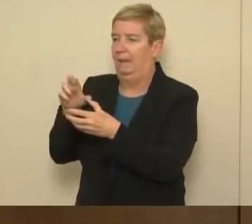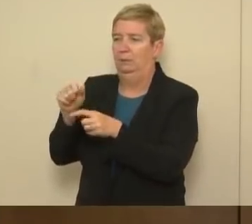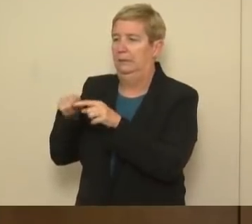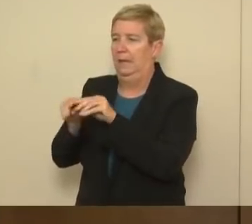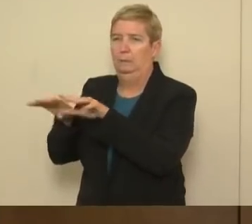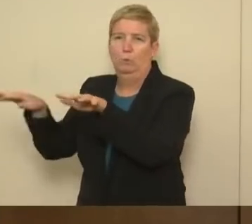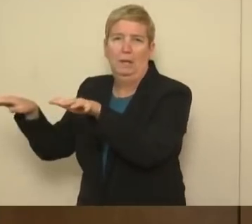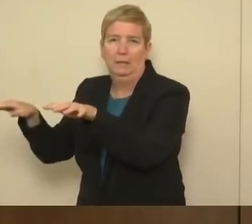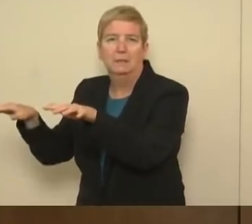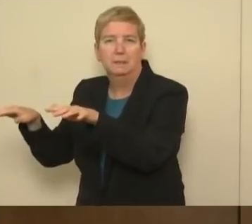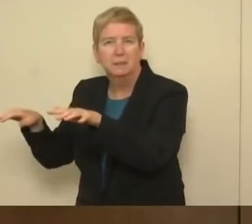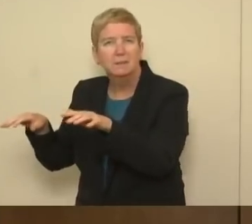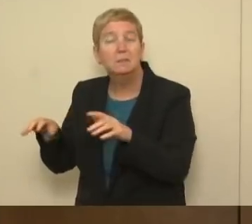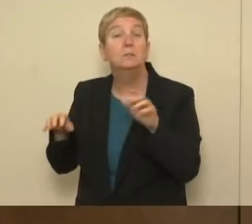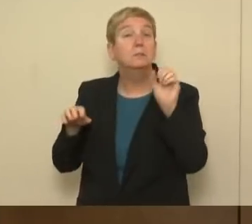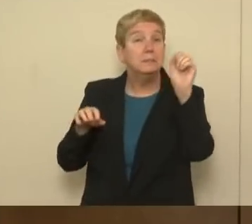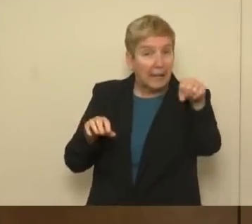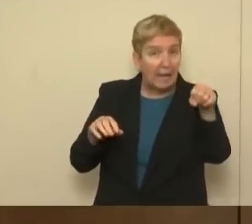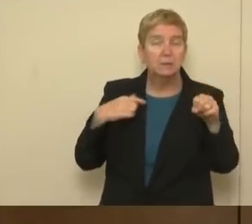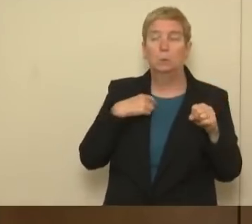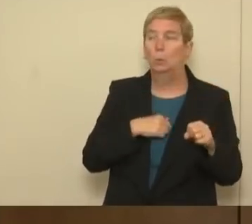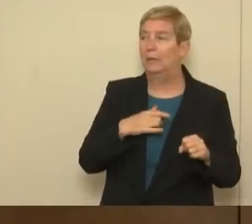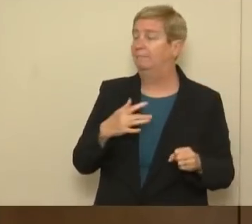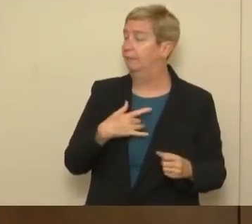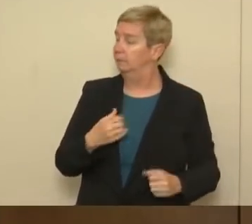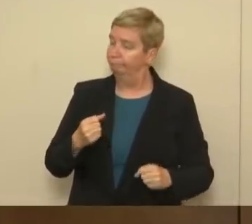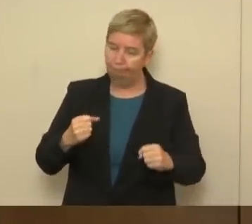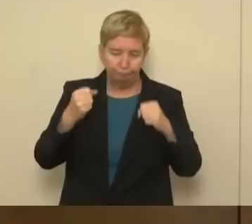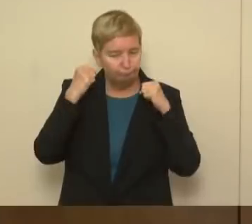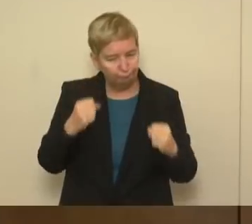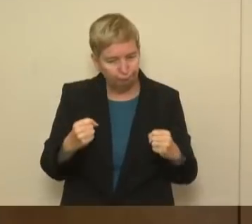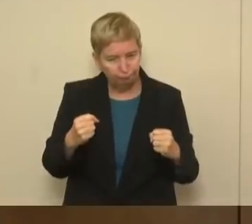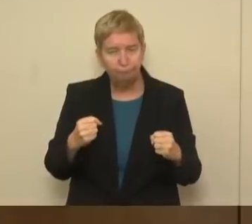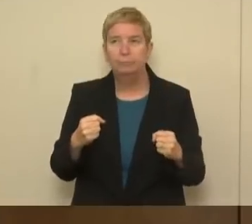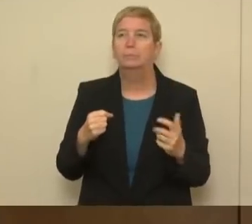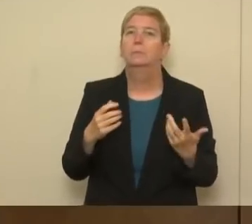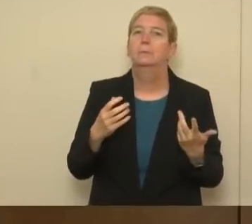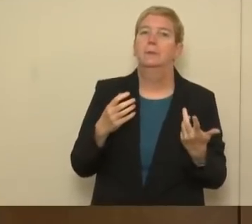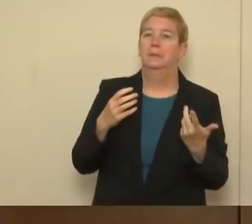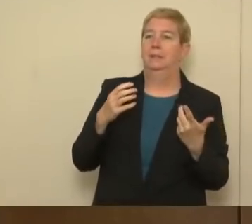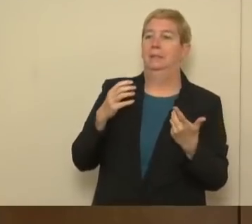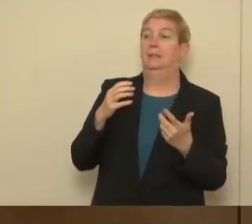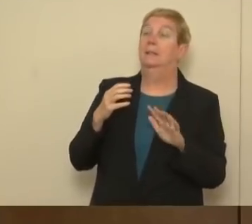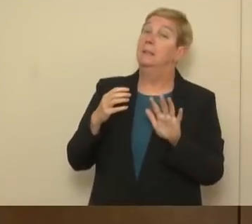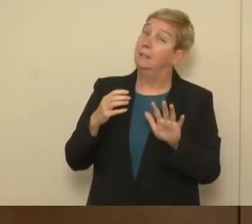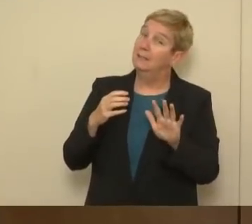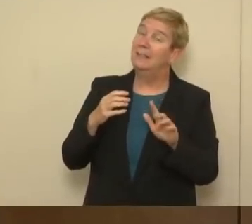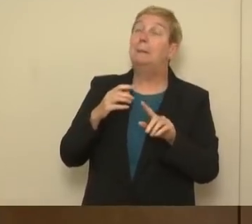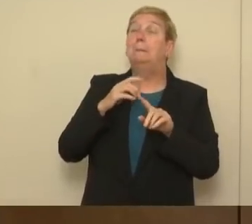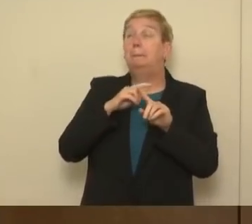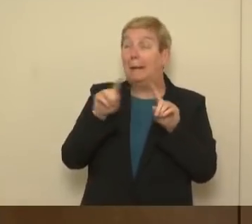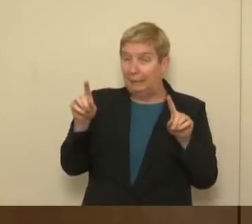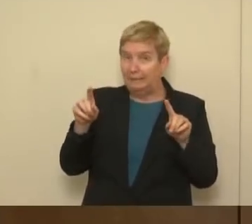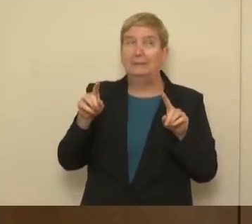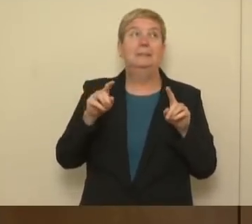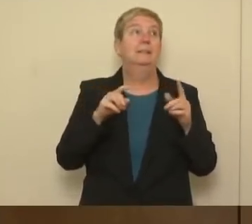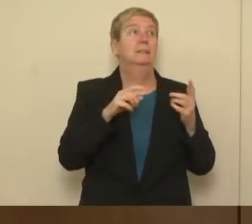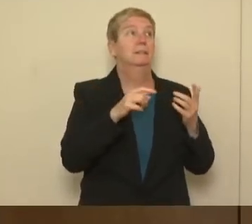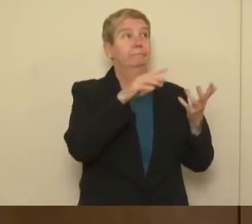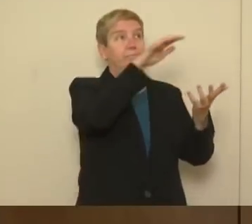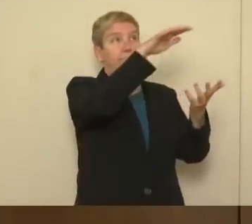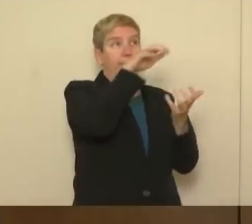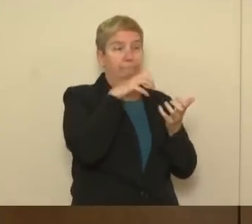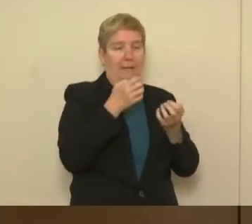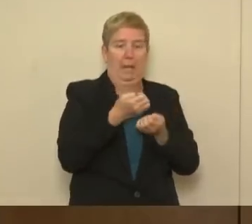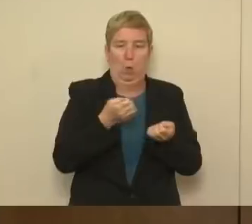yes, we're incredibly confident. It's the supply chain that is going to keep shifting even though I've